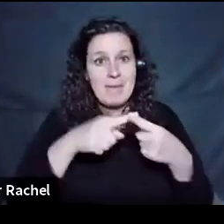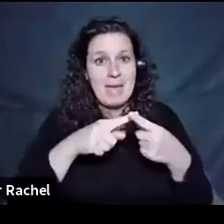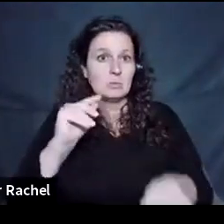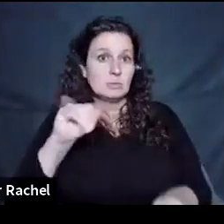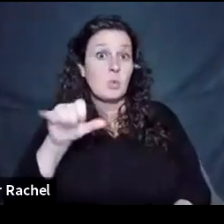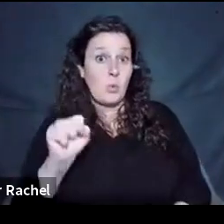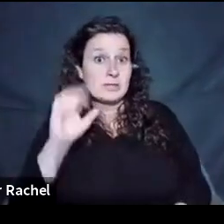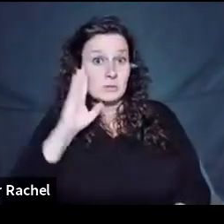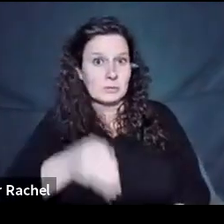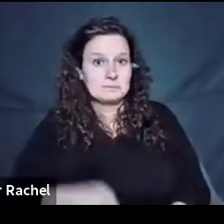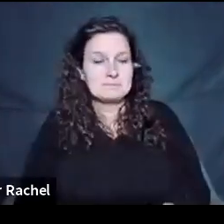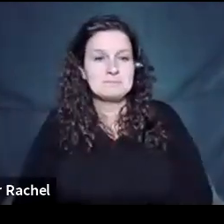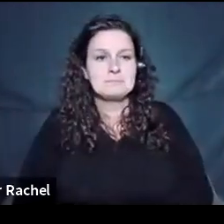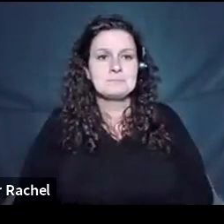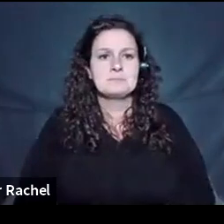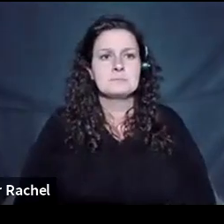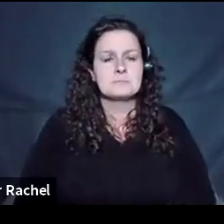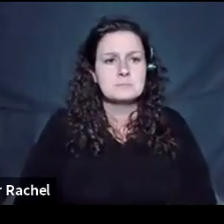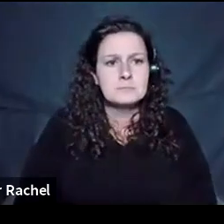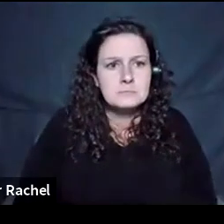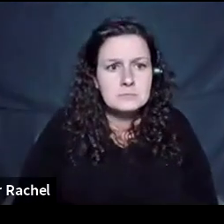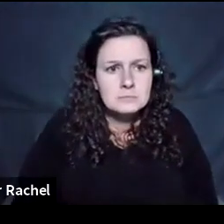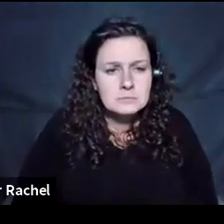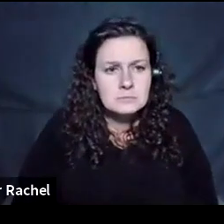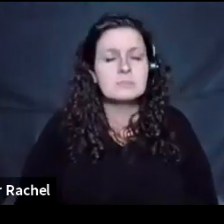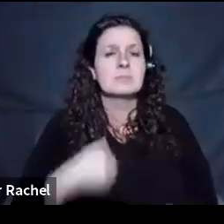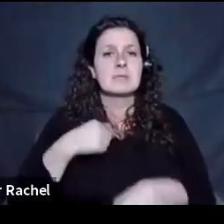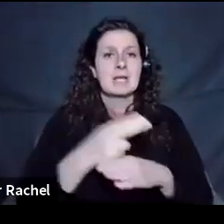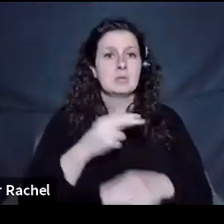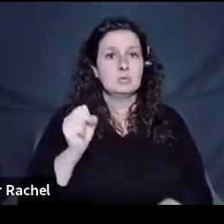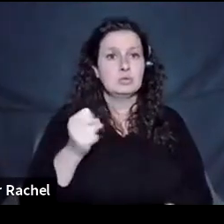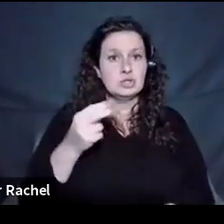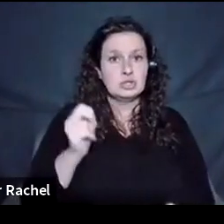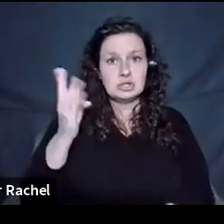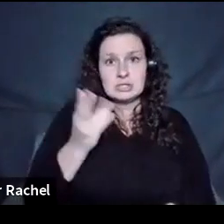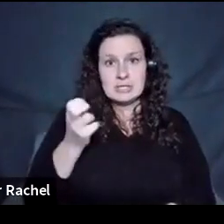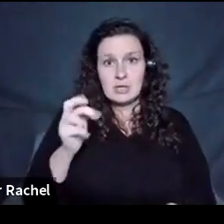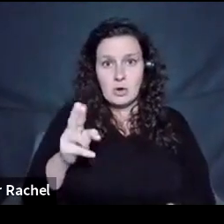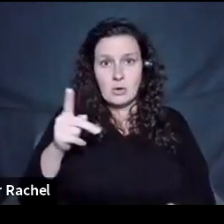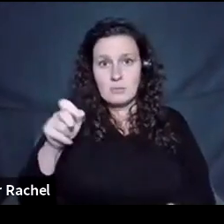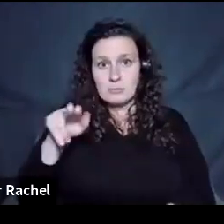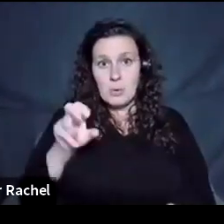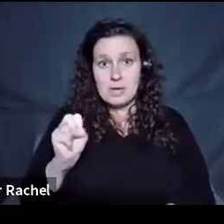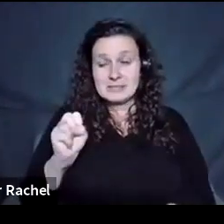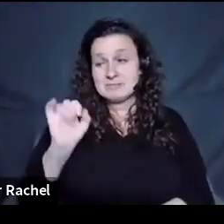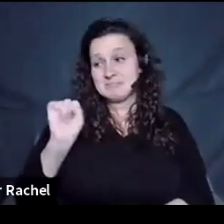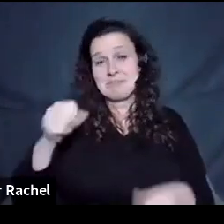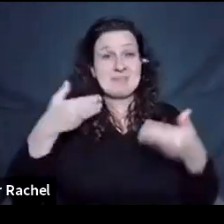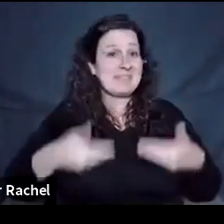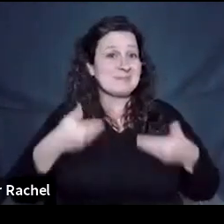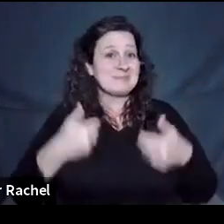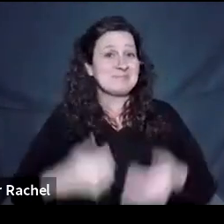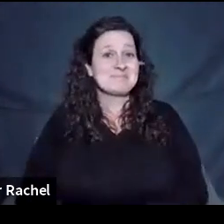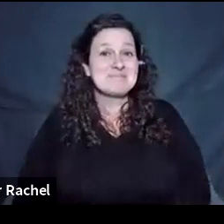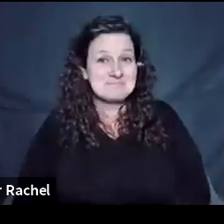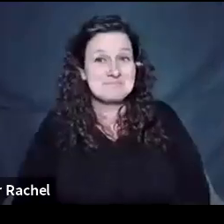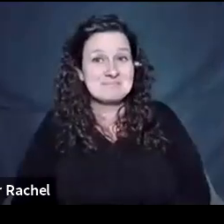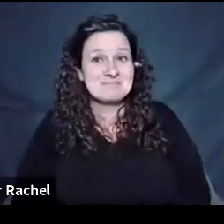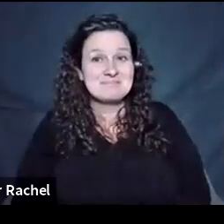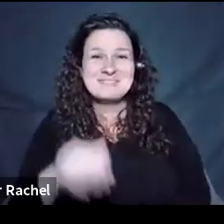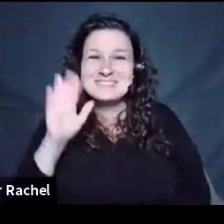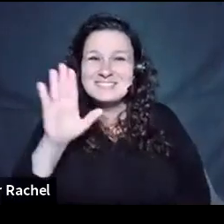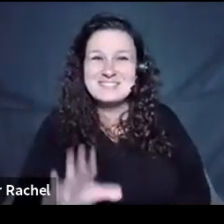toys. I use she, her pronouns, and yeah, that's me.